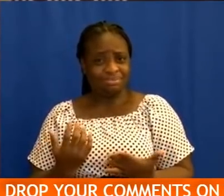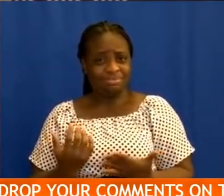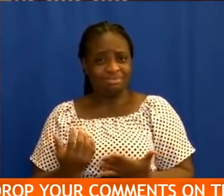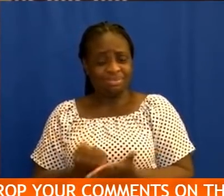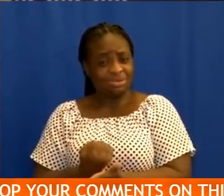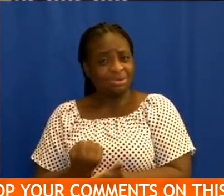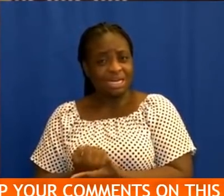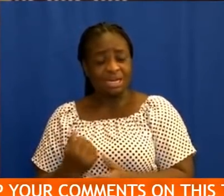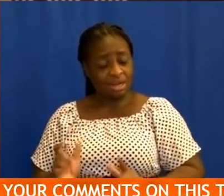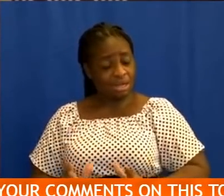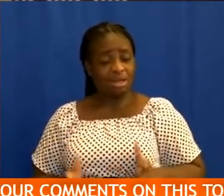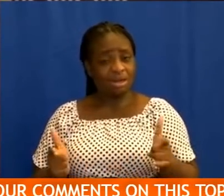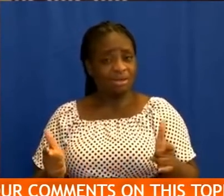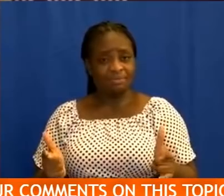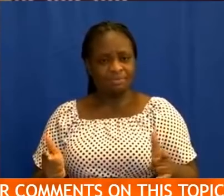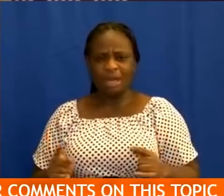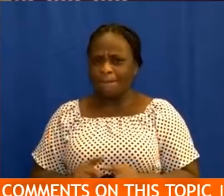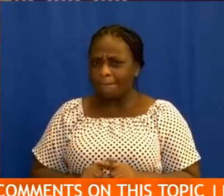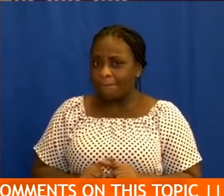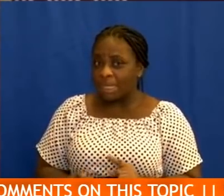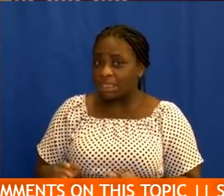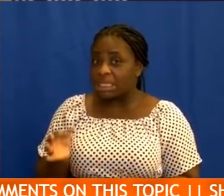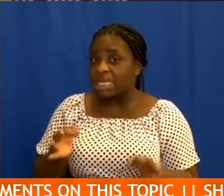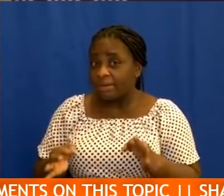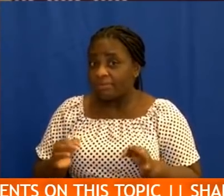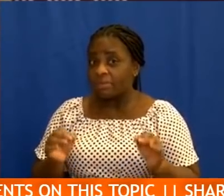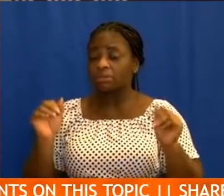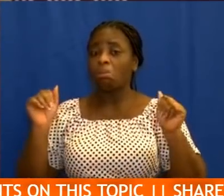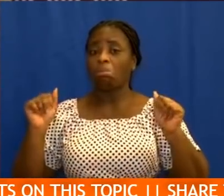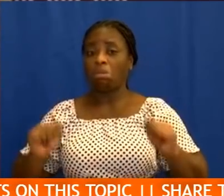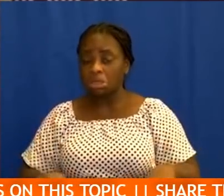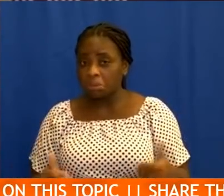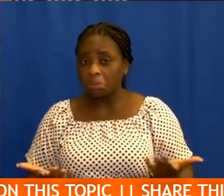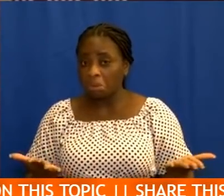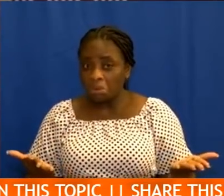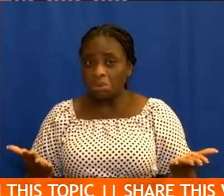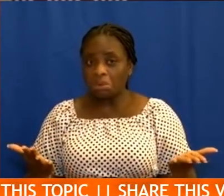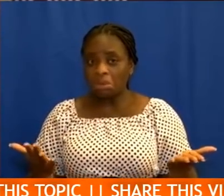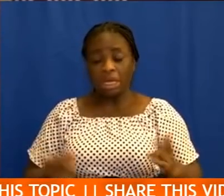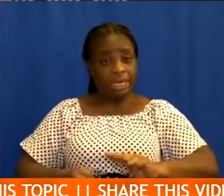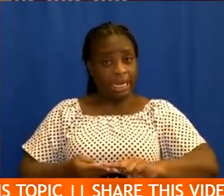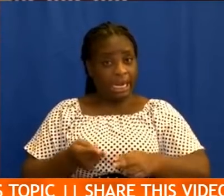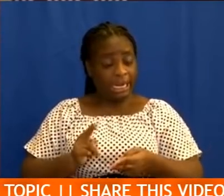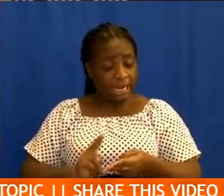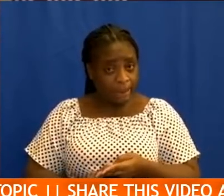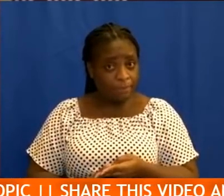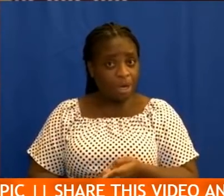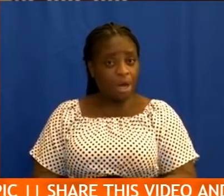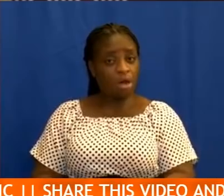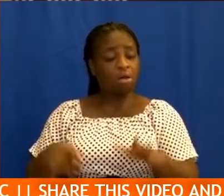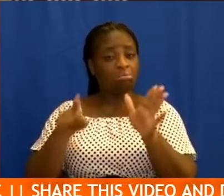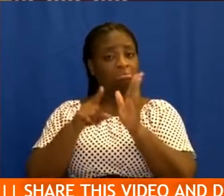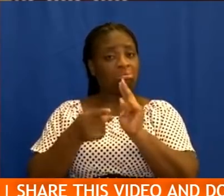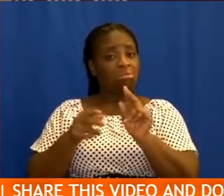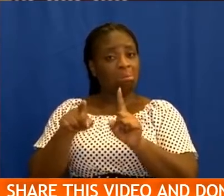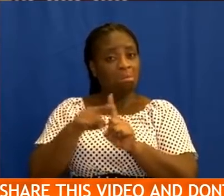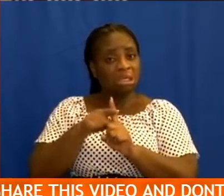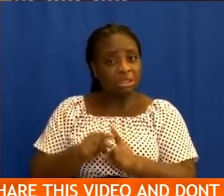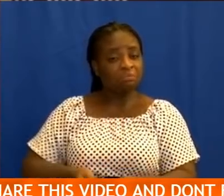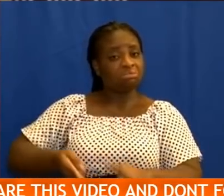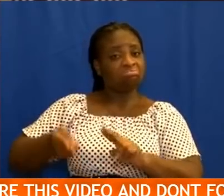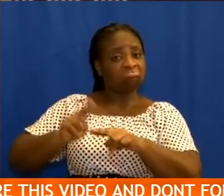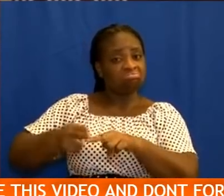life. But should that become necessary, that is, should the number of active cases continue to increase